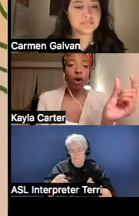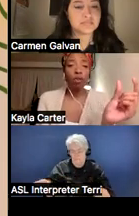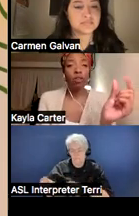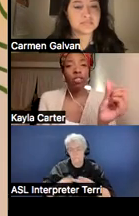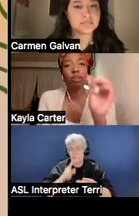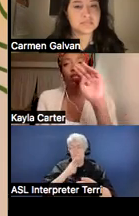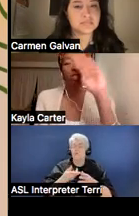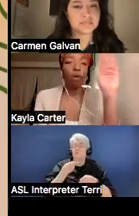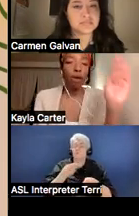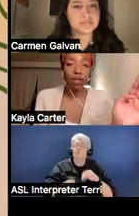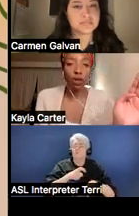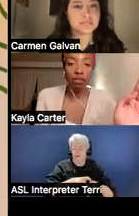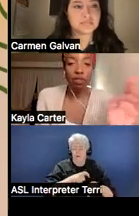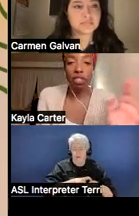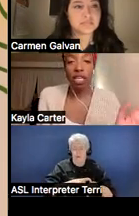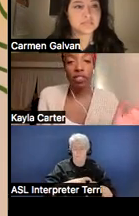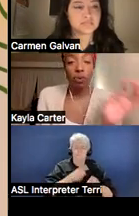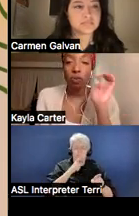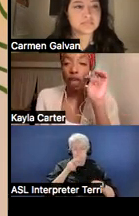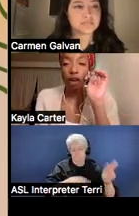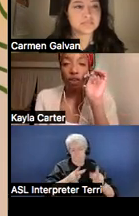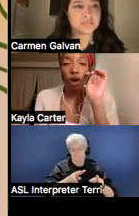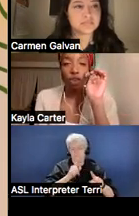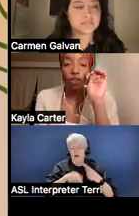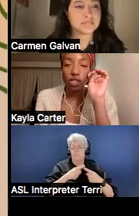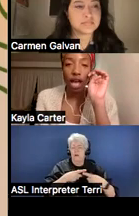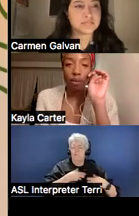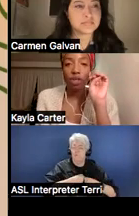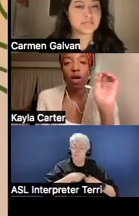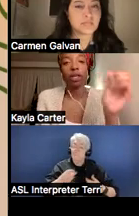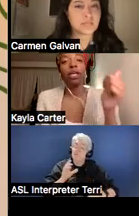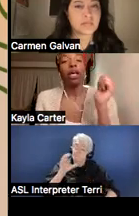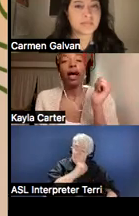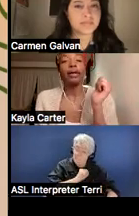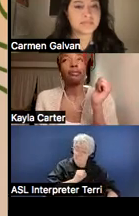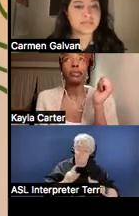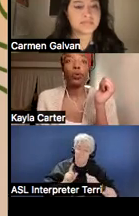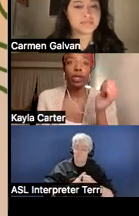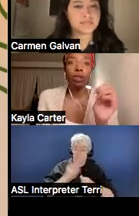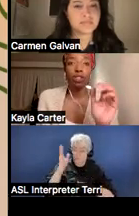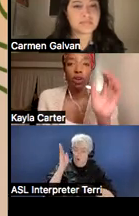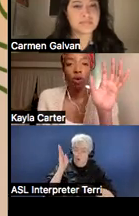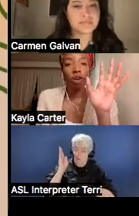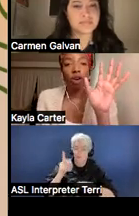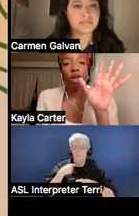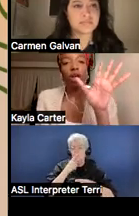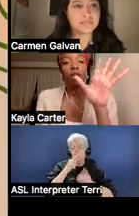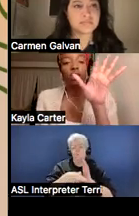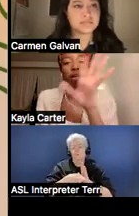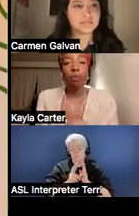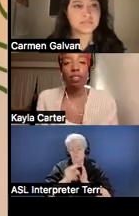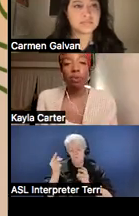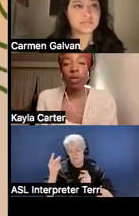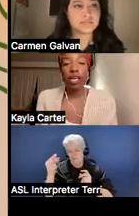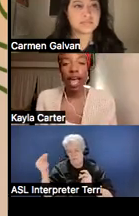going over some things surrounding grief. So just in case you weren't there for our first talk, we will just go over